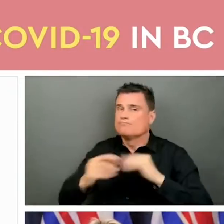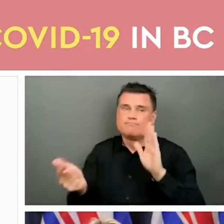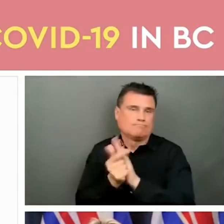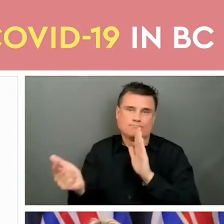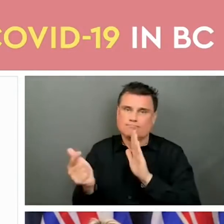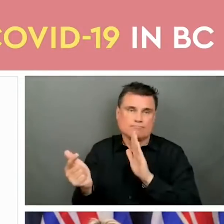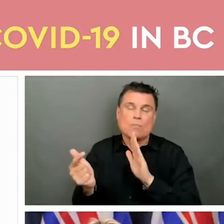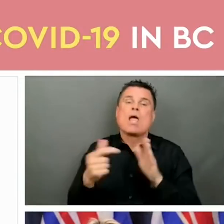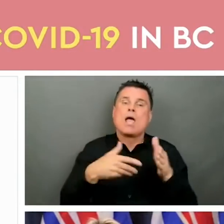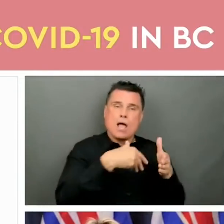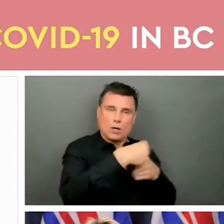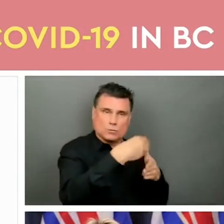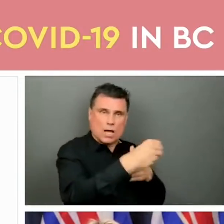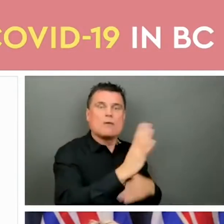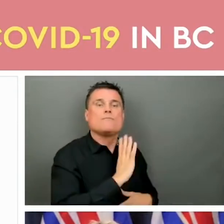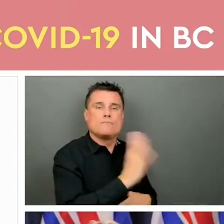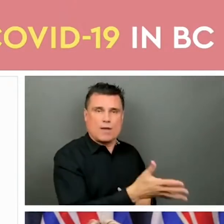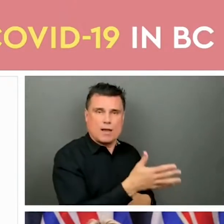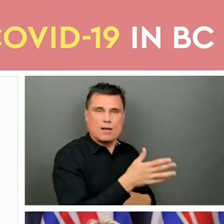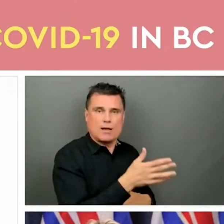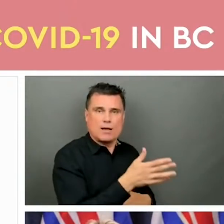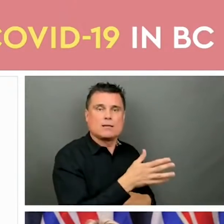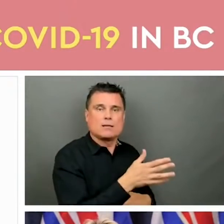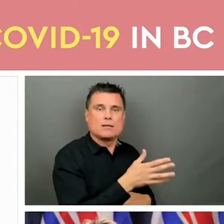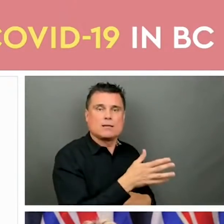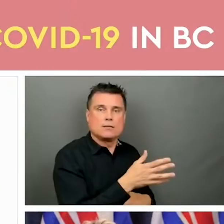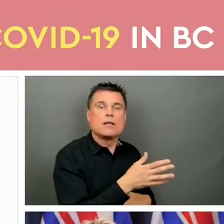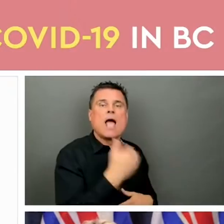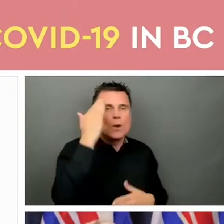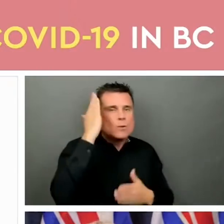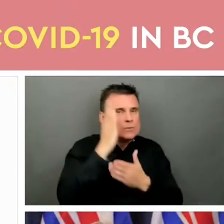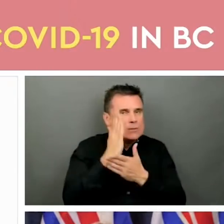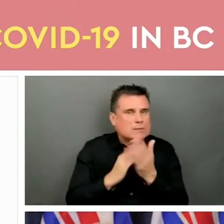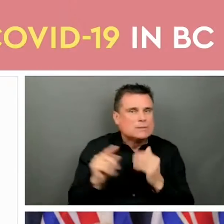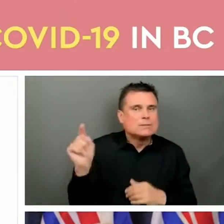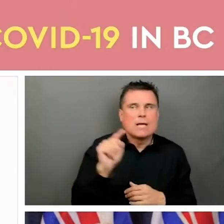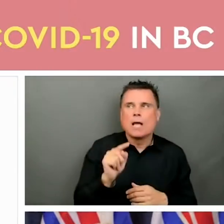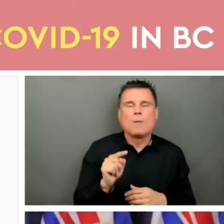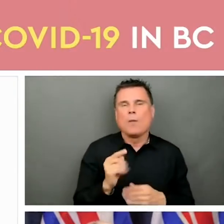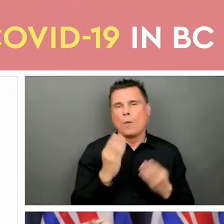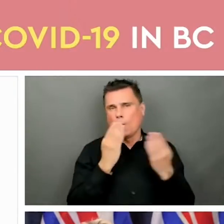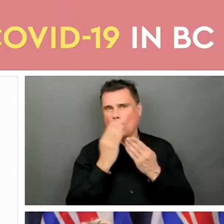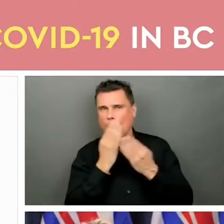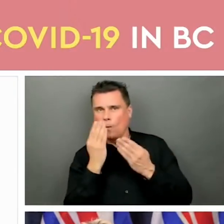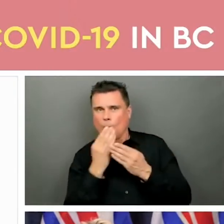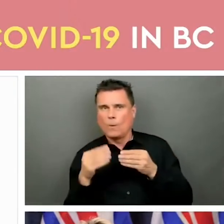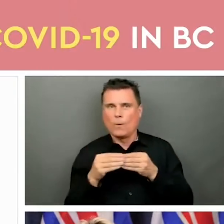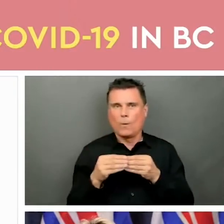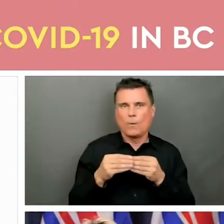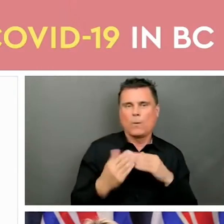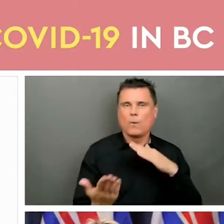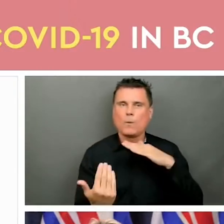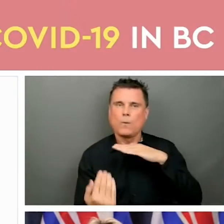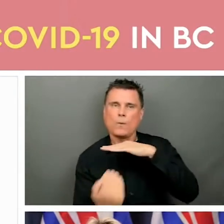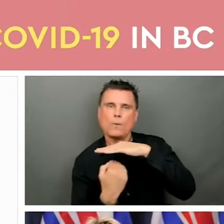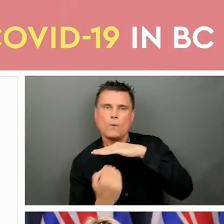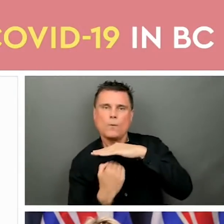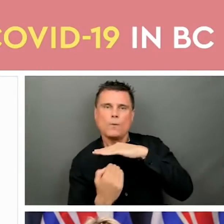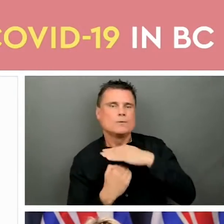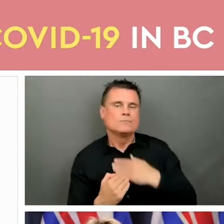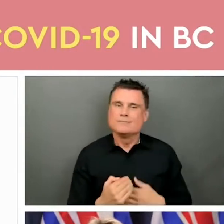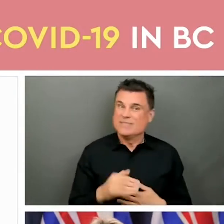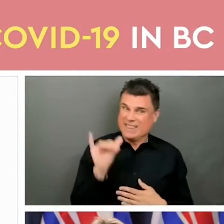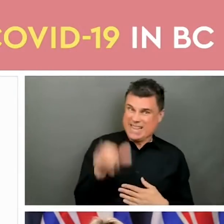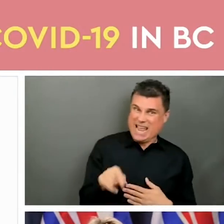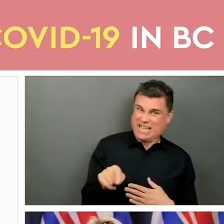our communities safe. We now have extra tools to help us get along that journey. Particularly, we have